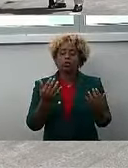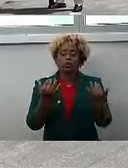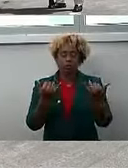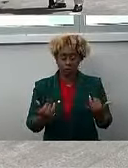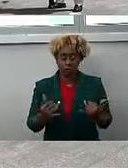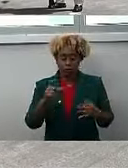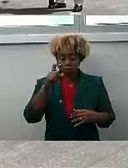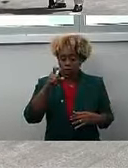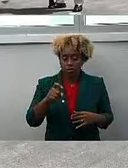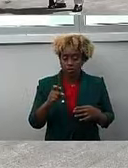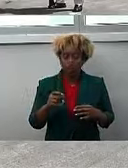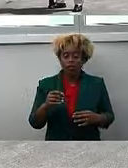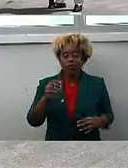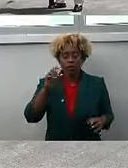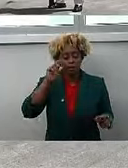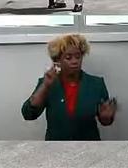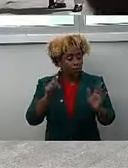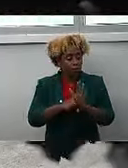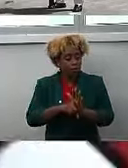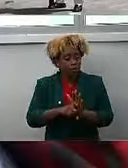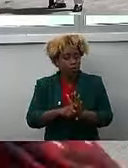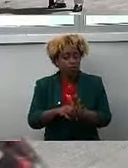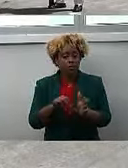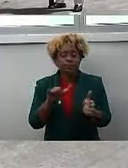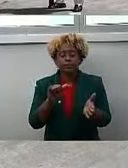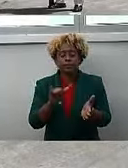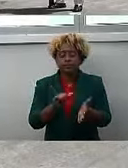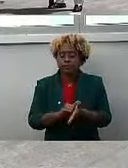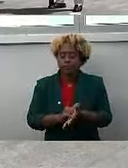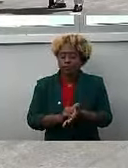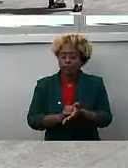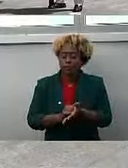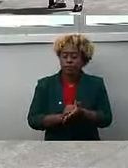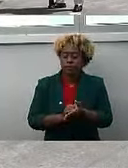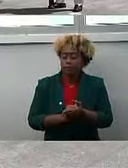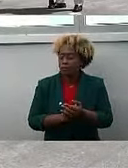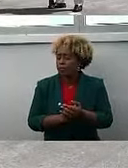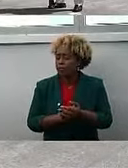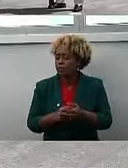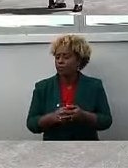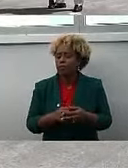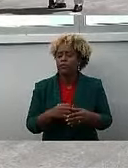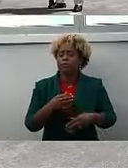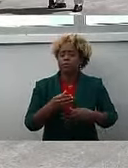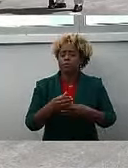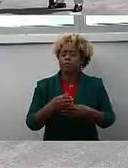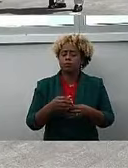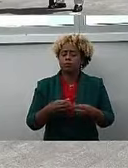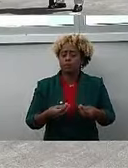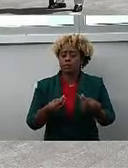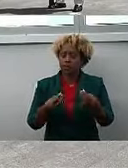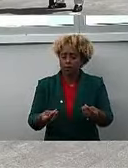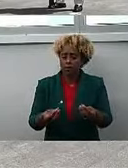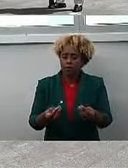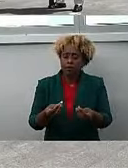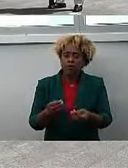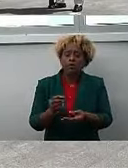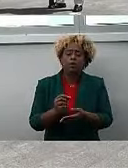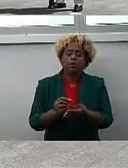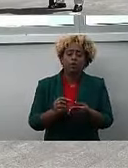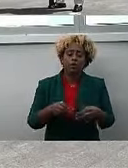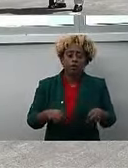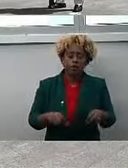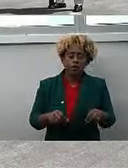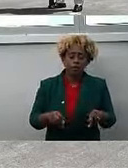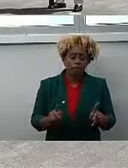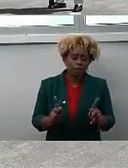notice hereof and give their ready obedience accordingly. Given under my hand and the public seal of Grenada